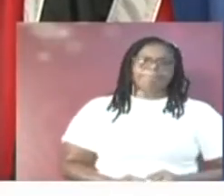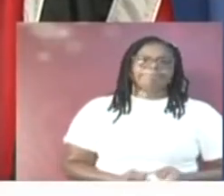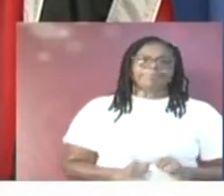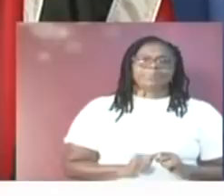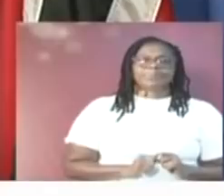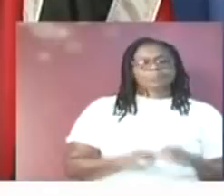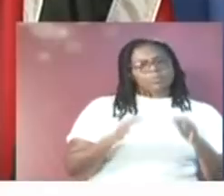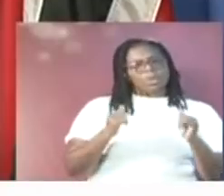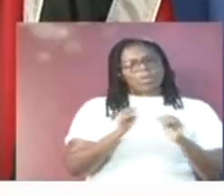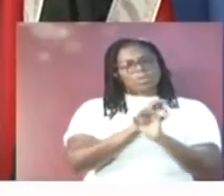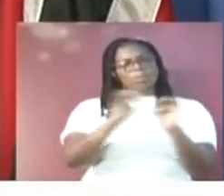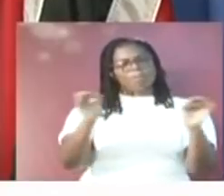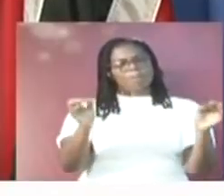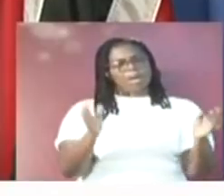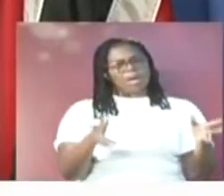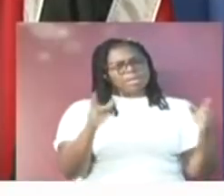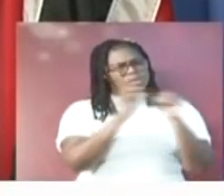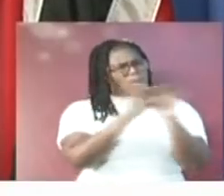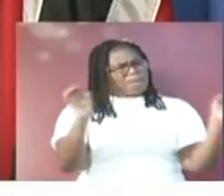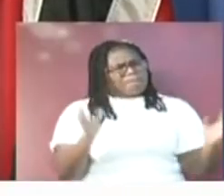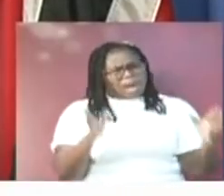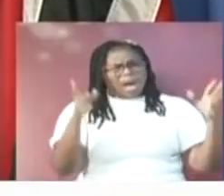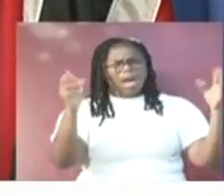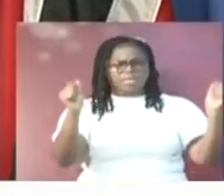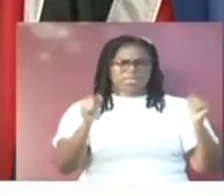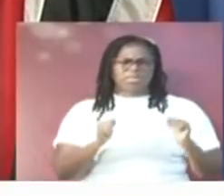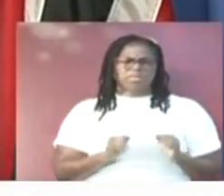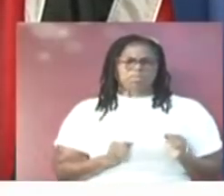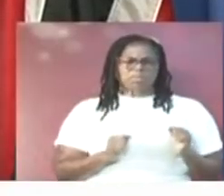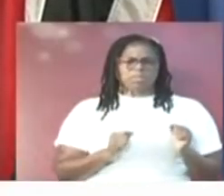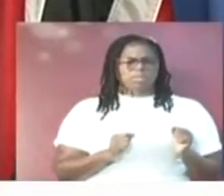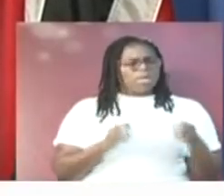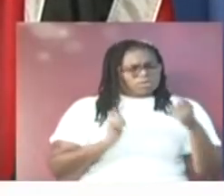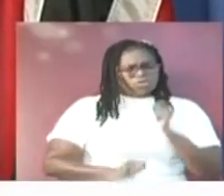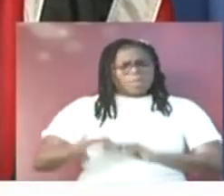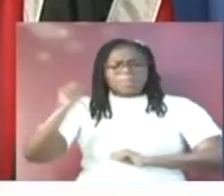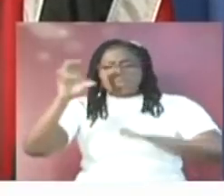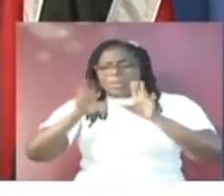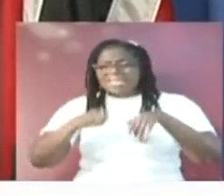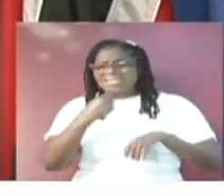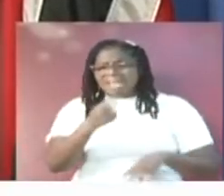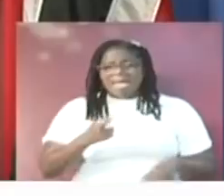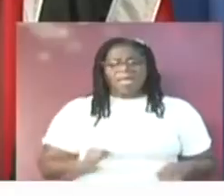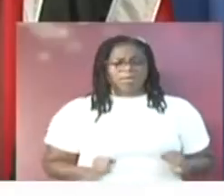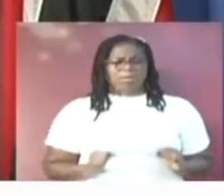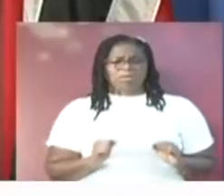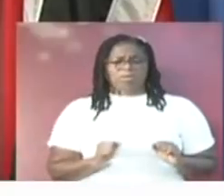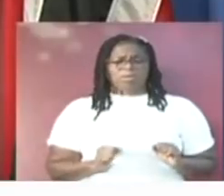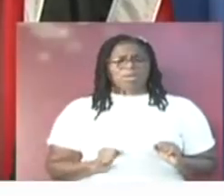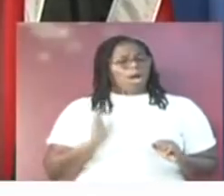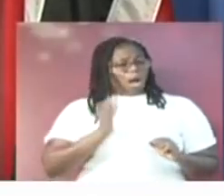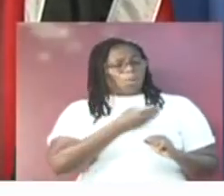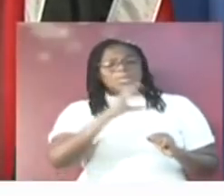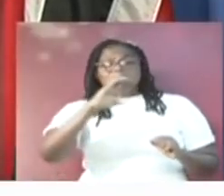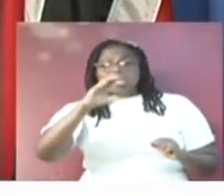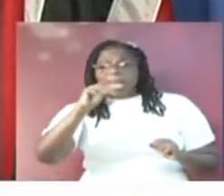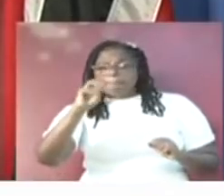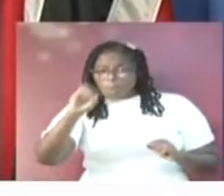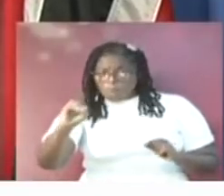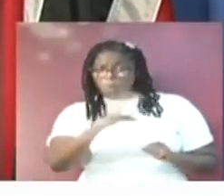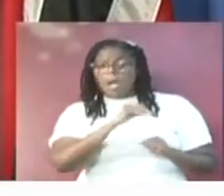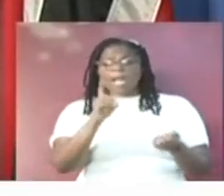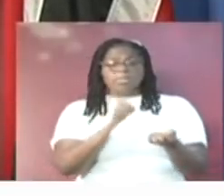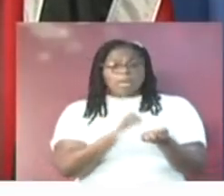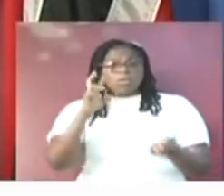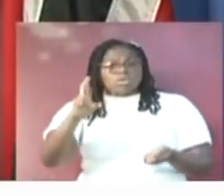Dr. Richards, Dr. Parasam and his team, nobody can say that we do not now know that if